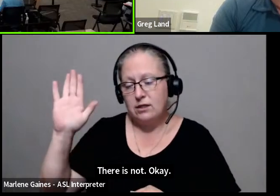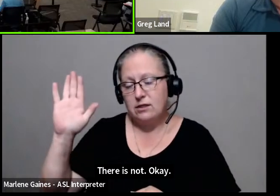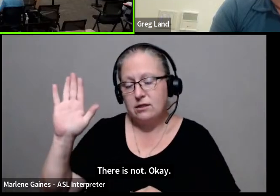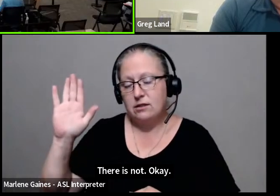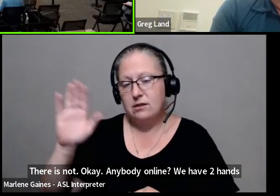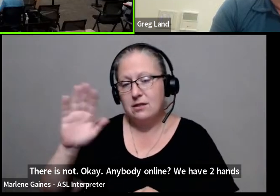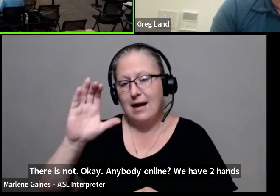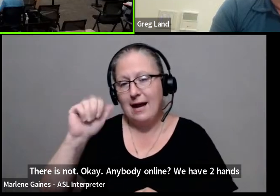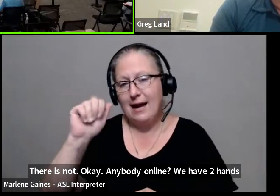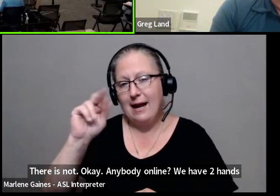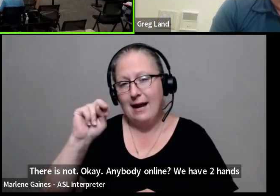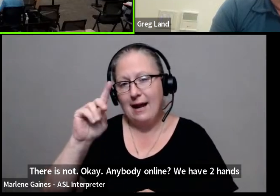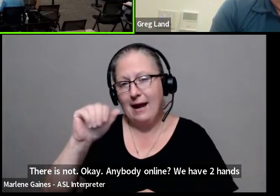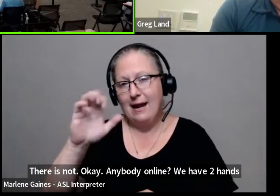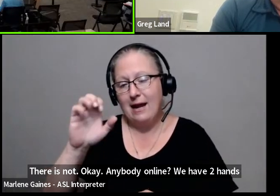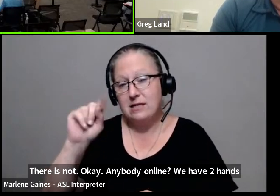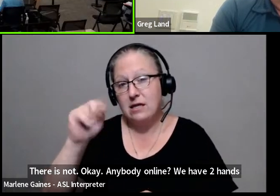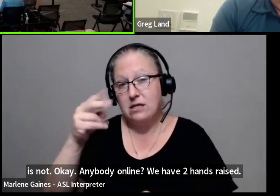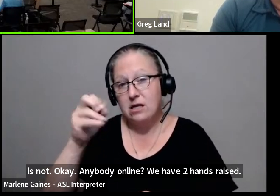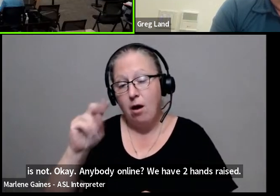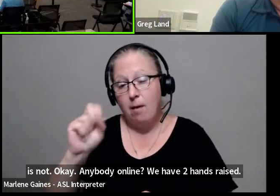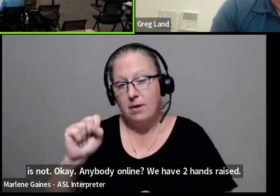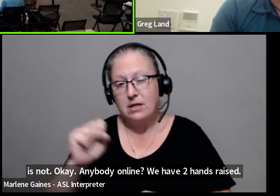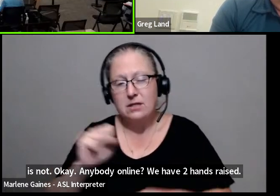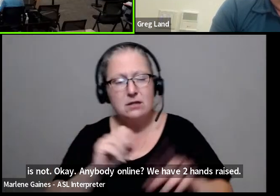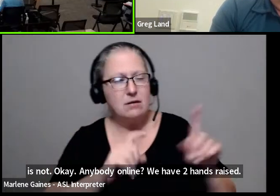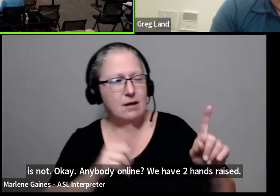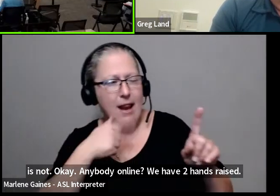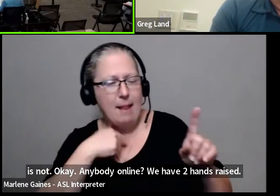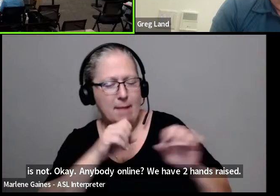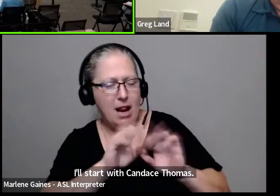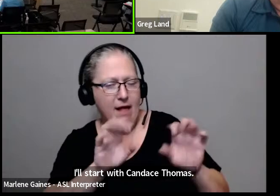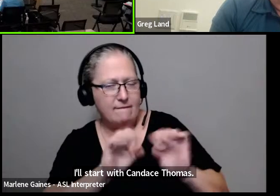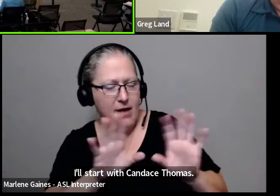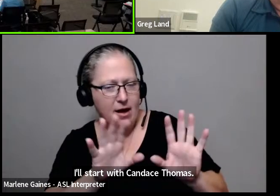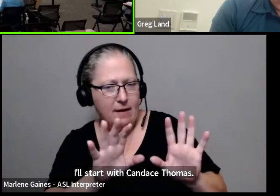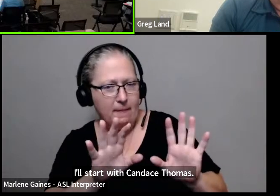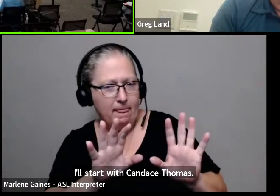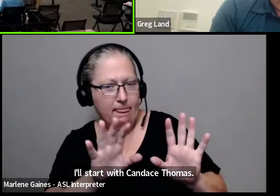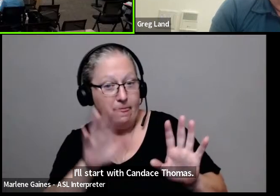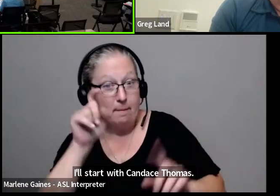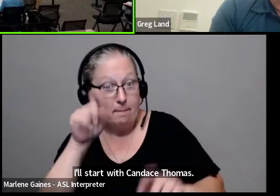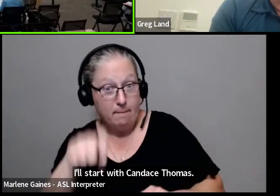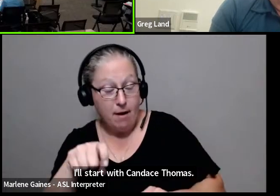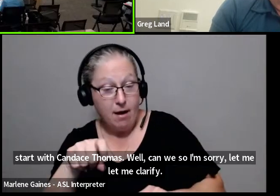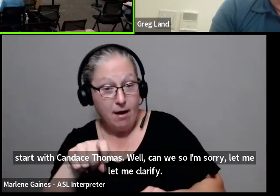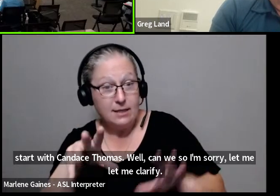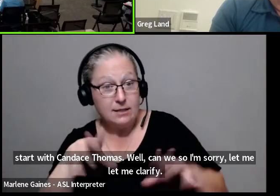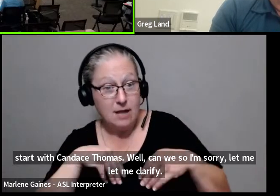with Candace Thomas. Well, I'm sorry, let me clarify. Do